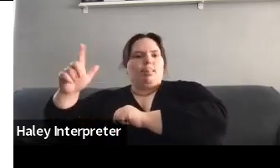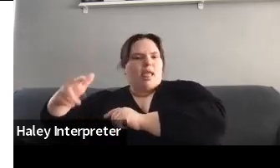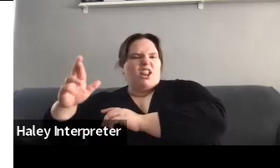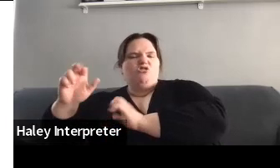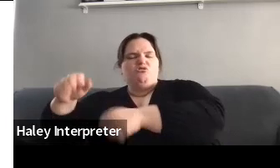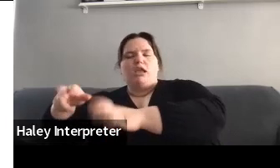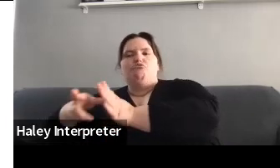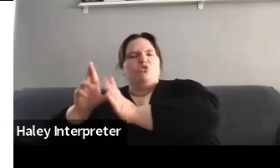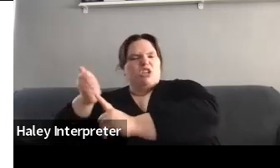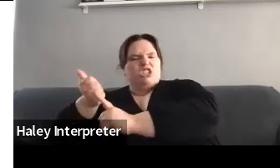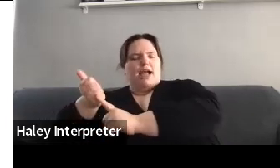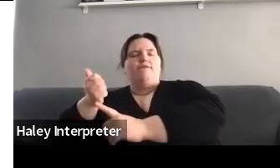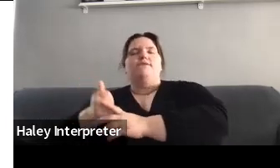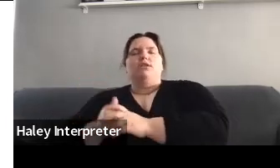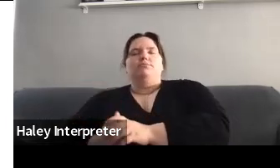then